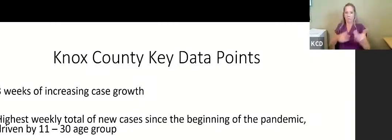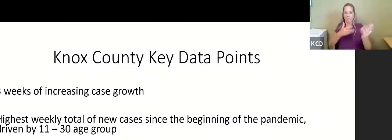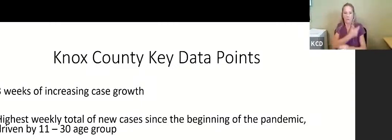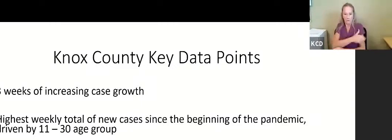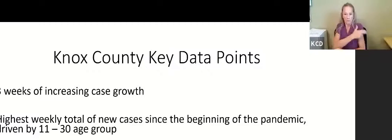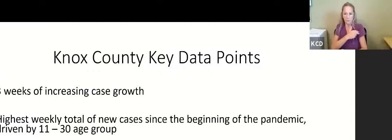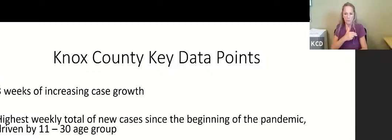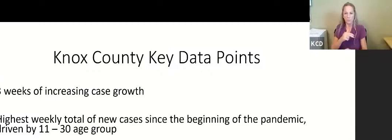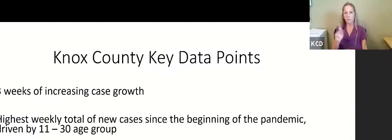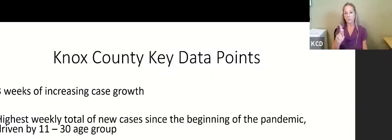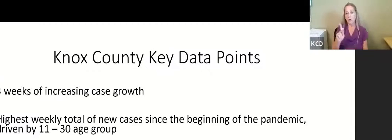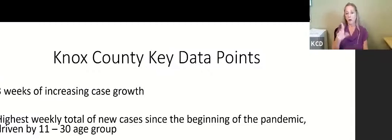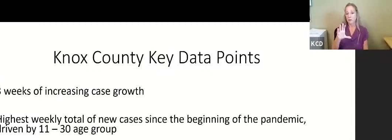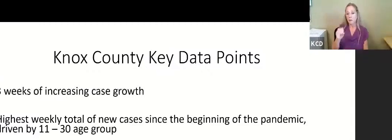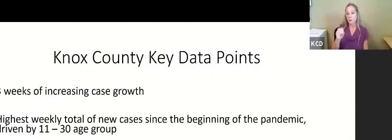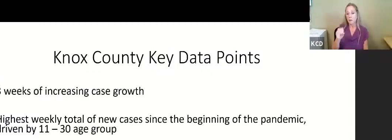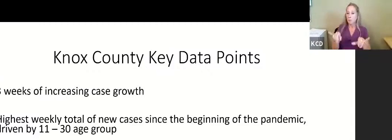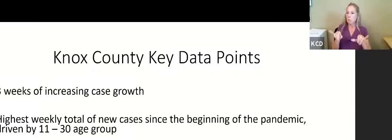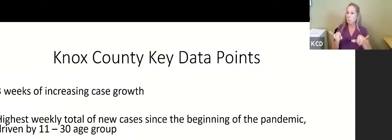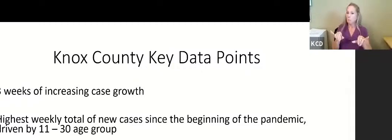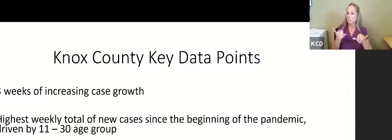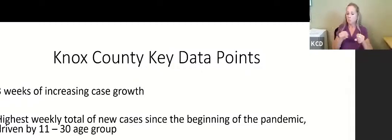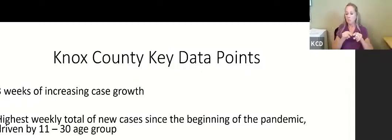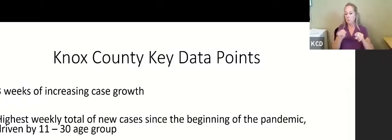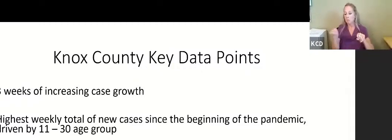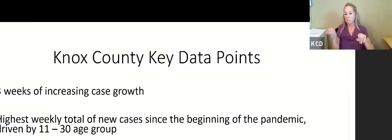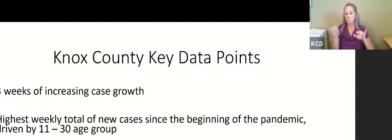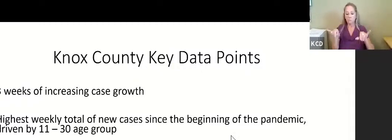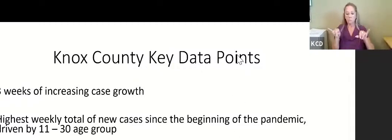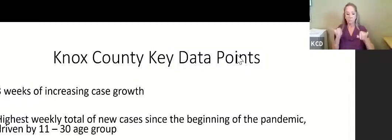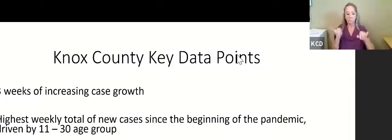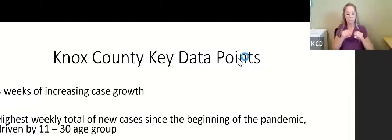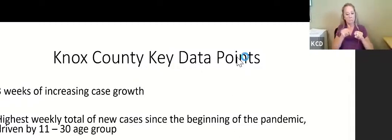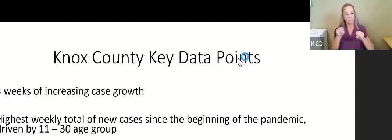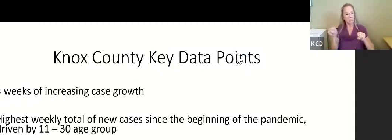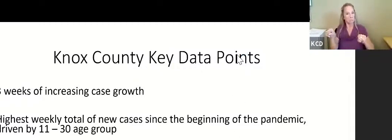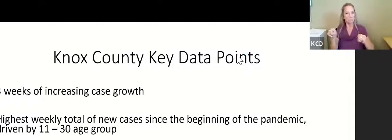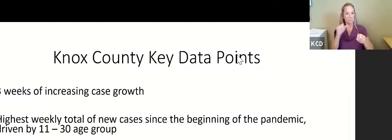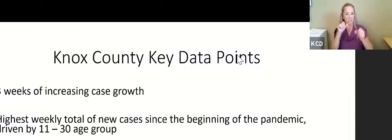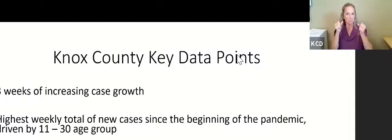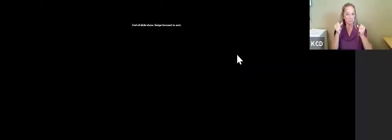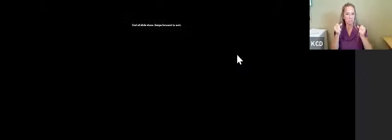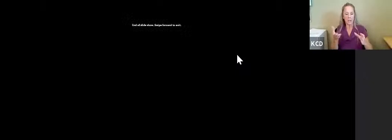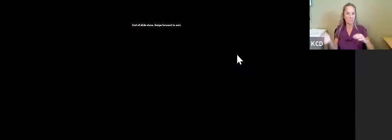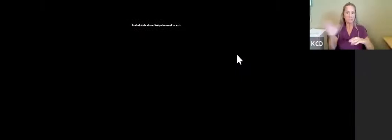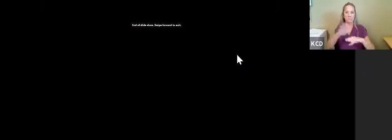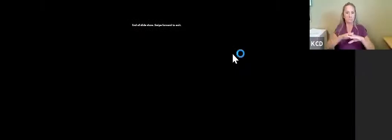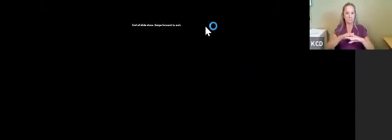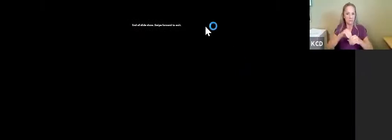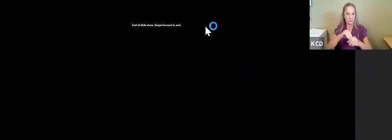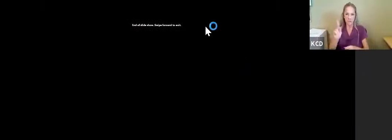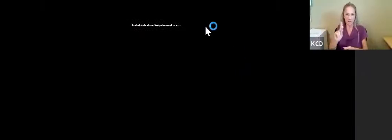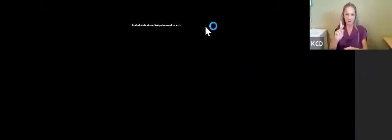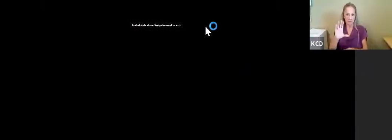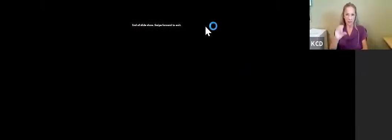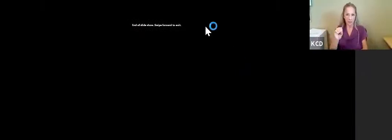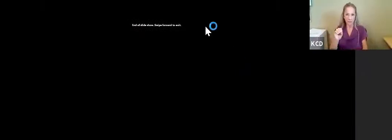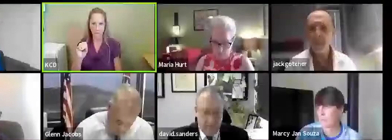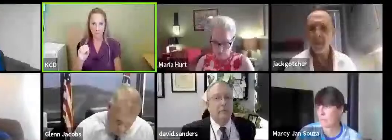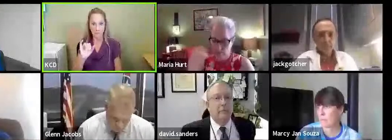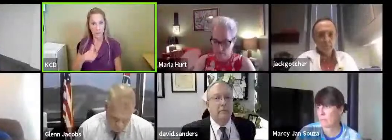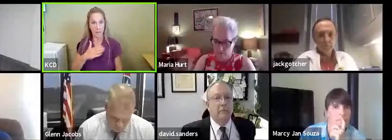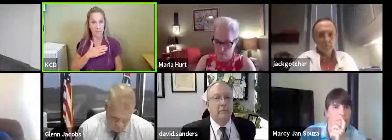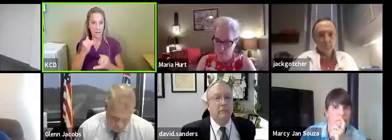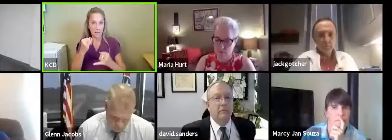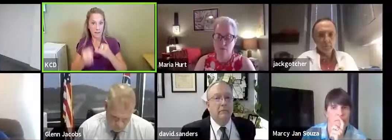level and manageable. And so I believe that's my last slide. I'll be happy